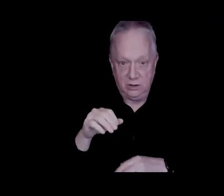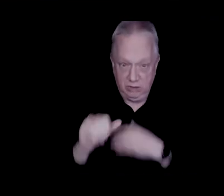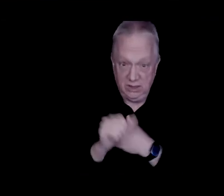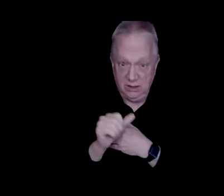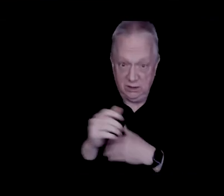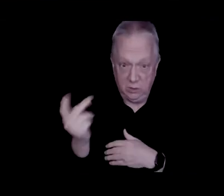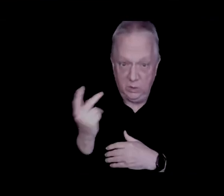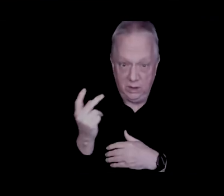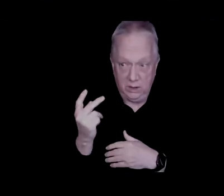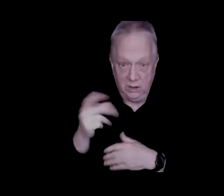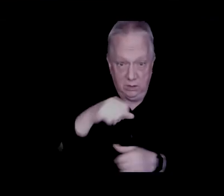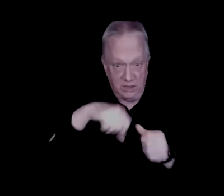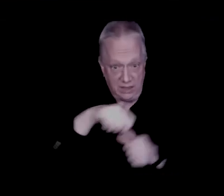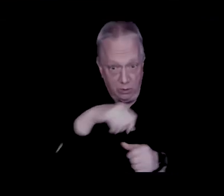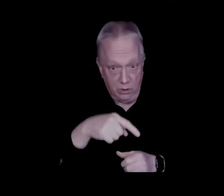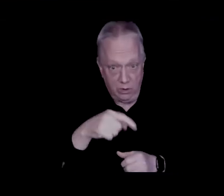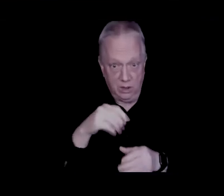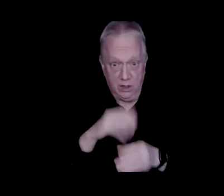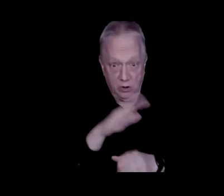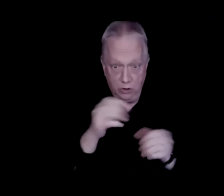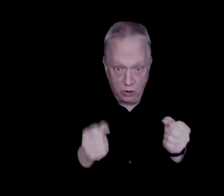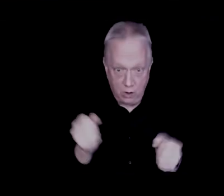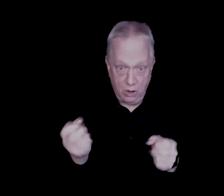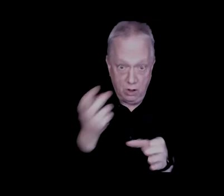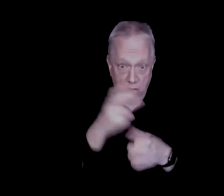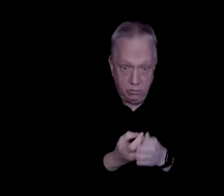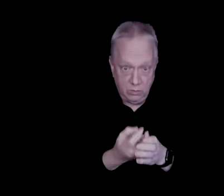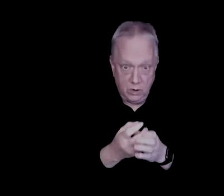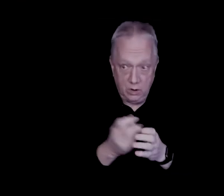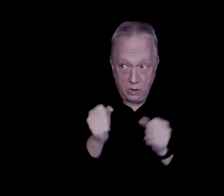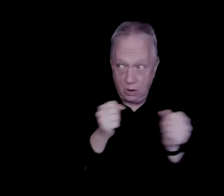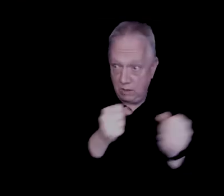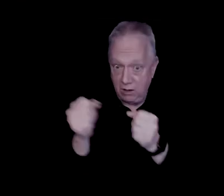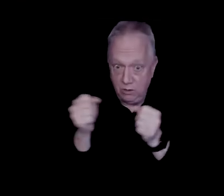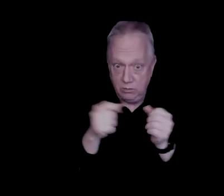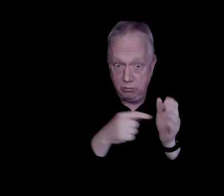spend time with her in her car, going around in her car,